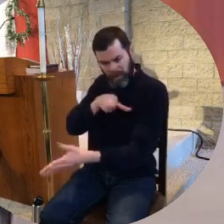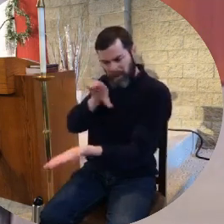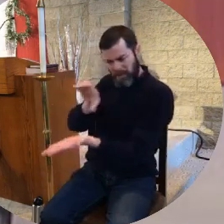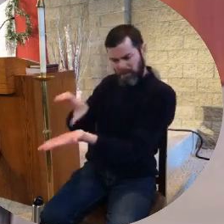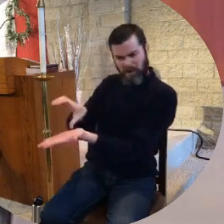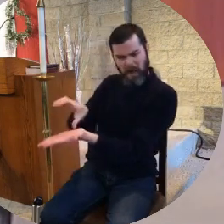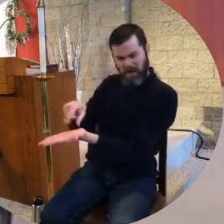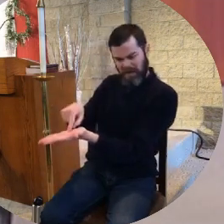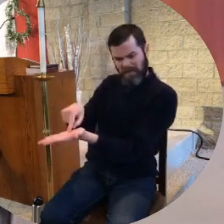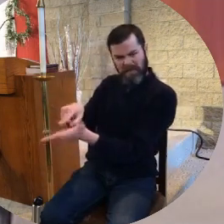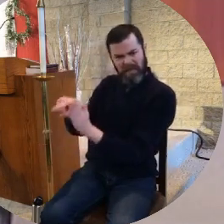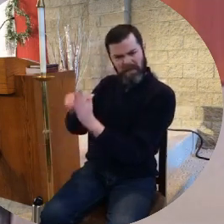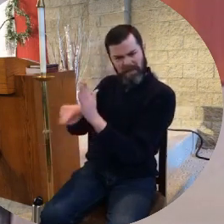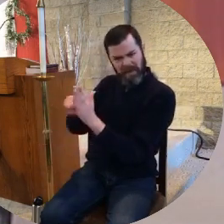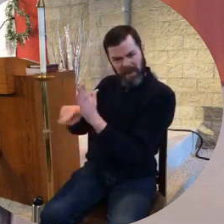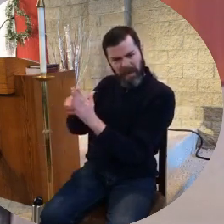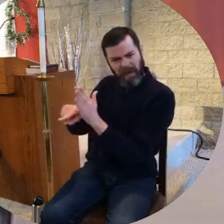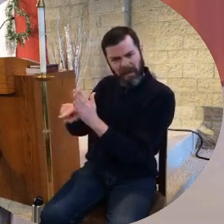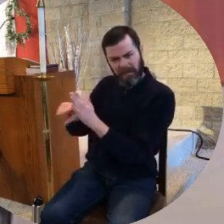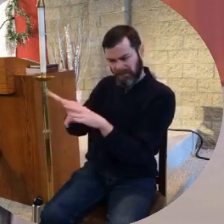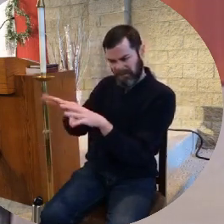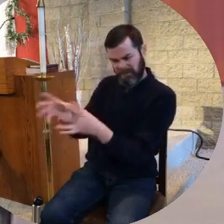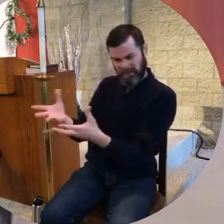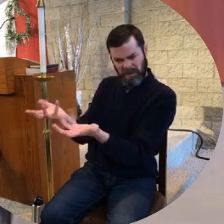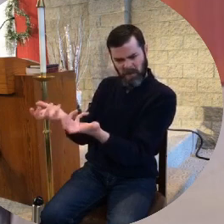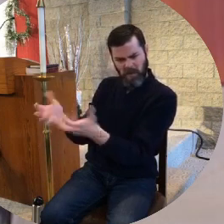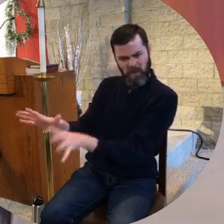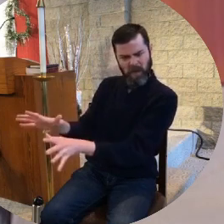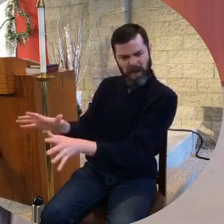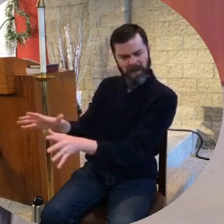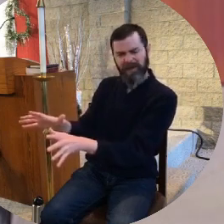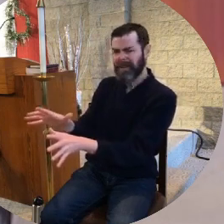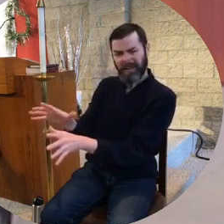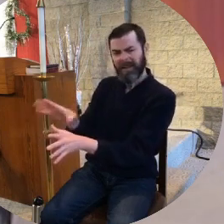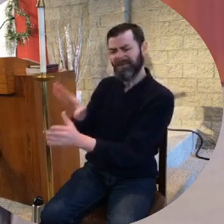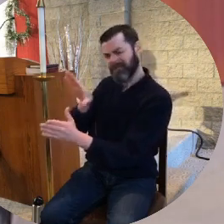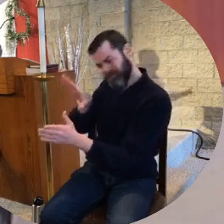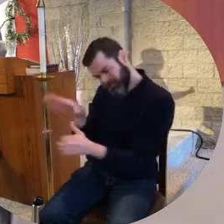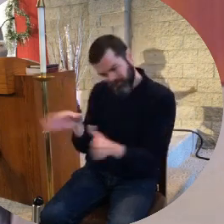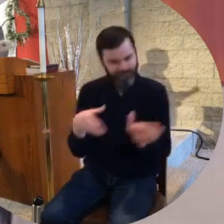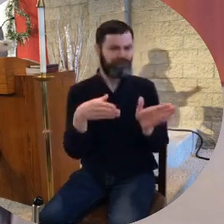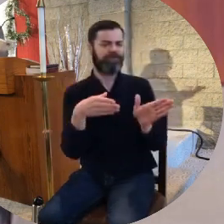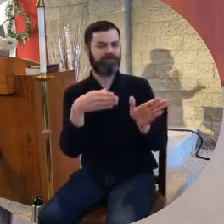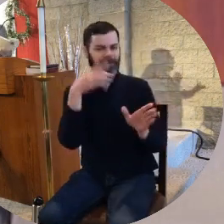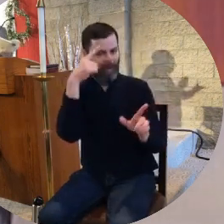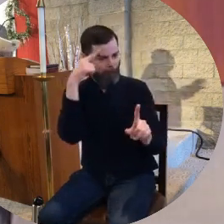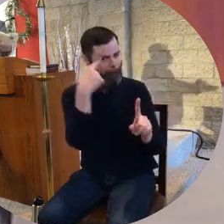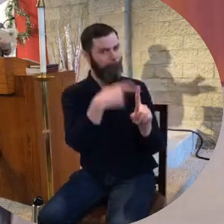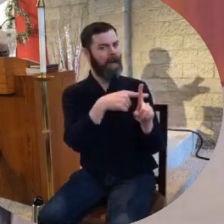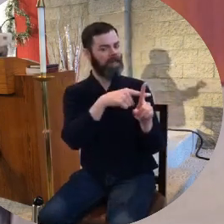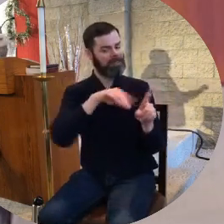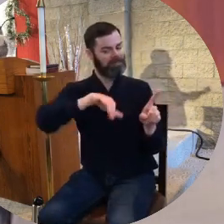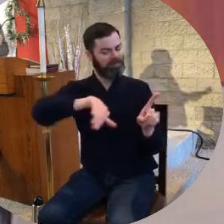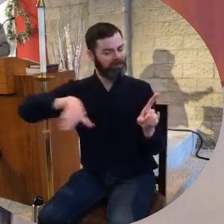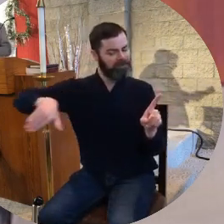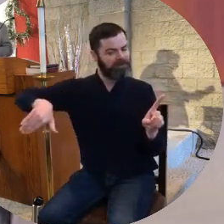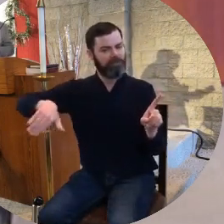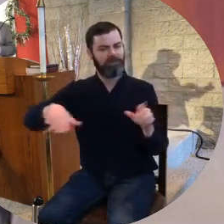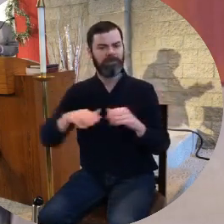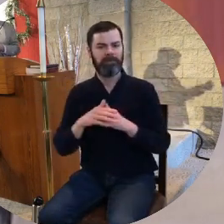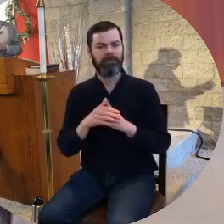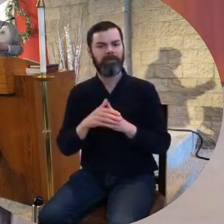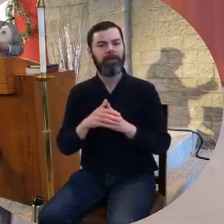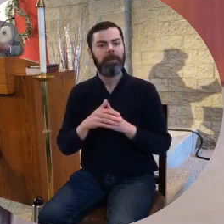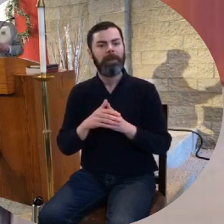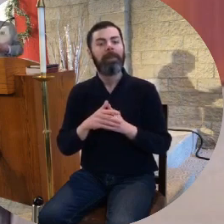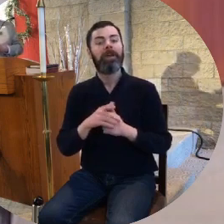And suddenly it's not a part of my life. And how do we create? We give it attention with the